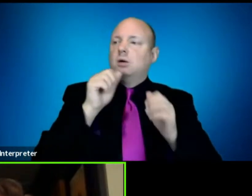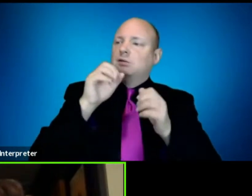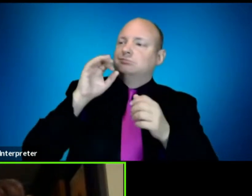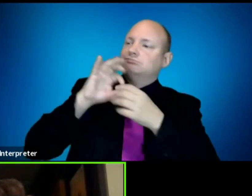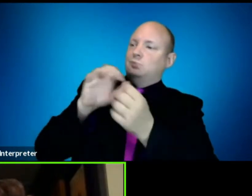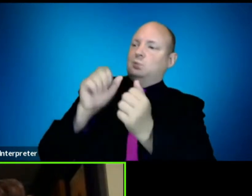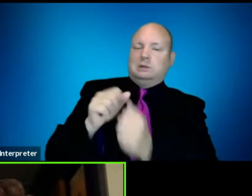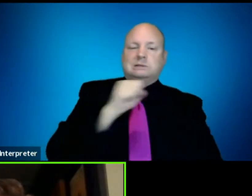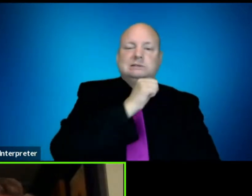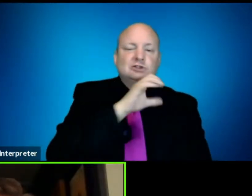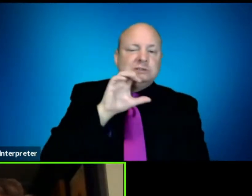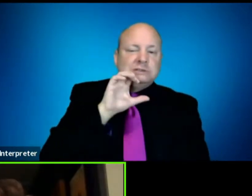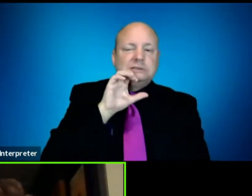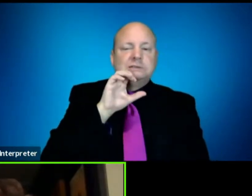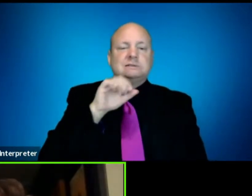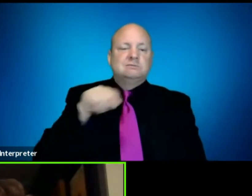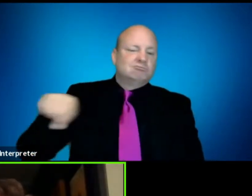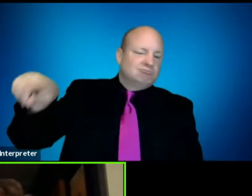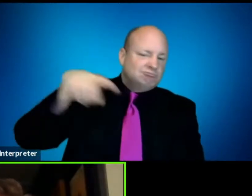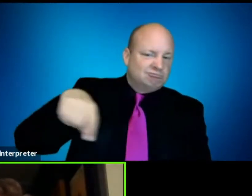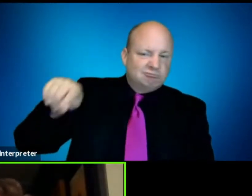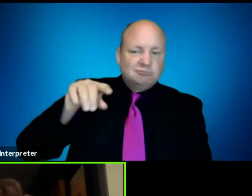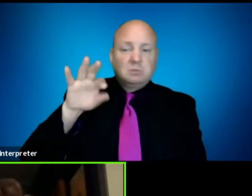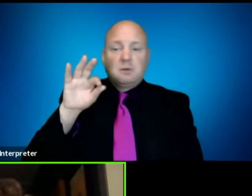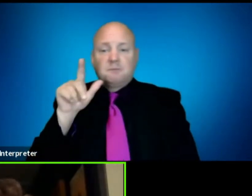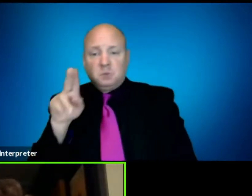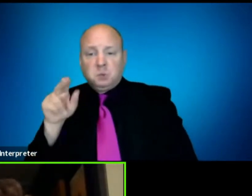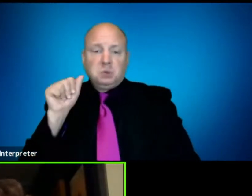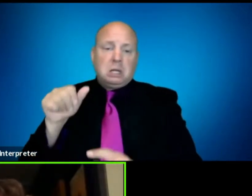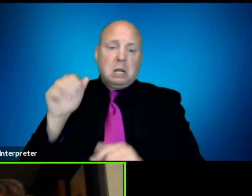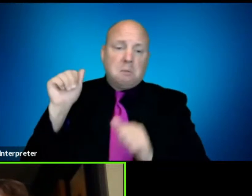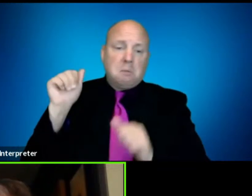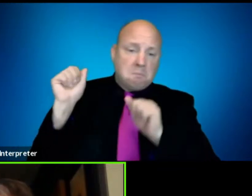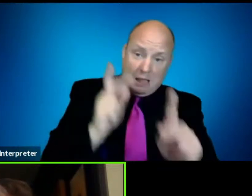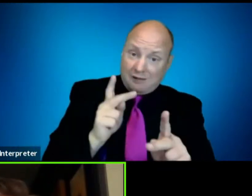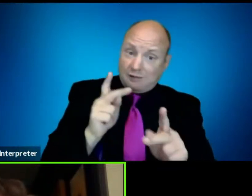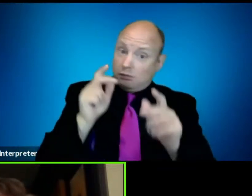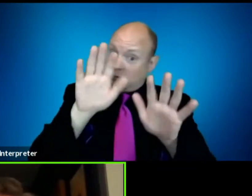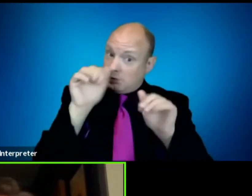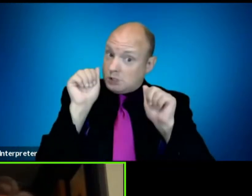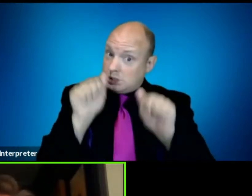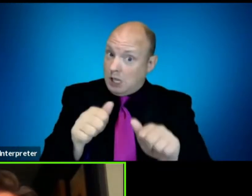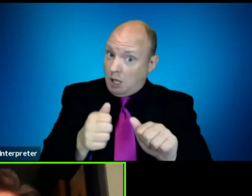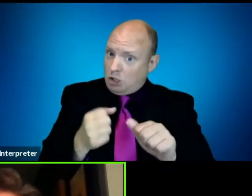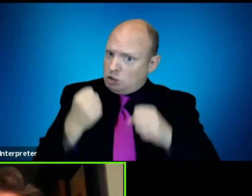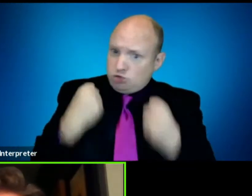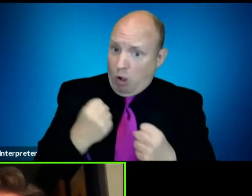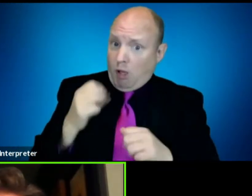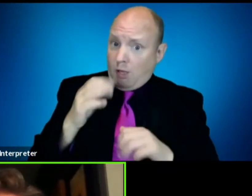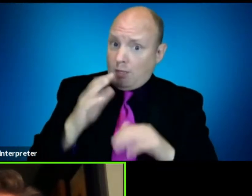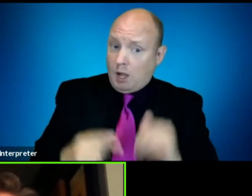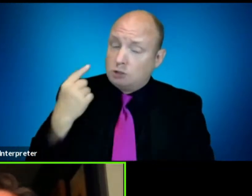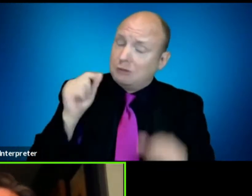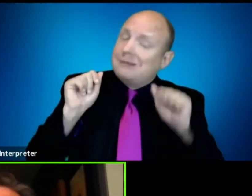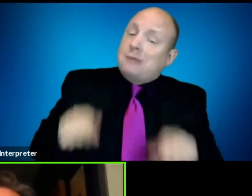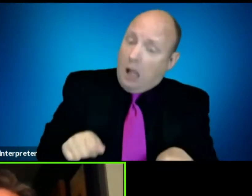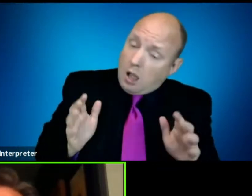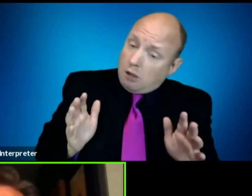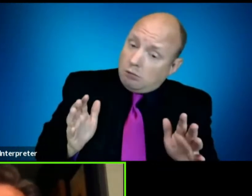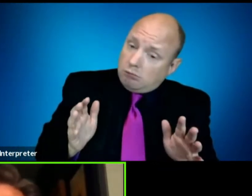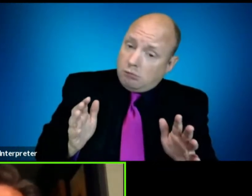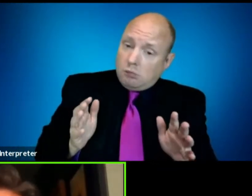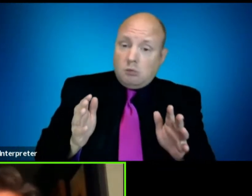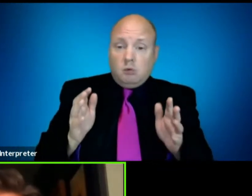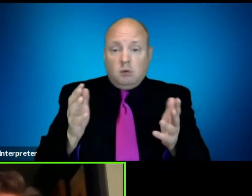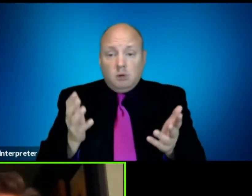was 2 years ago. Definitely stronger than it was last year. So in addition to all the measures I've talked to you about, getting your